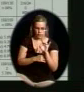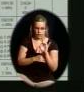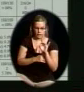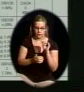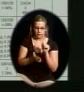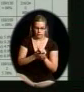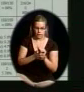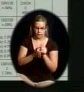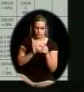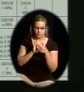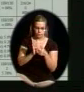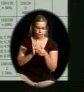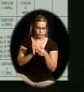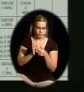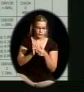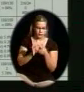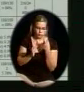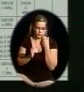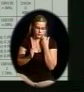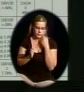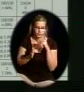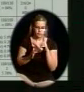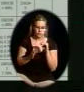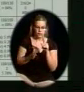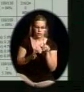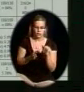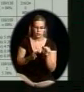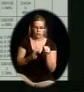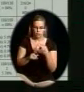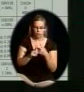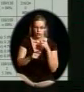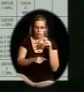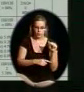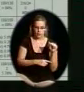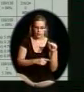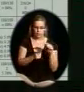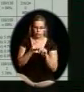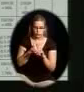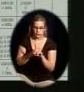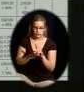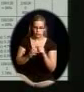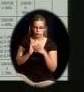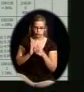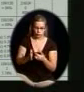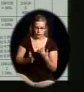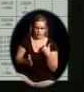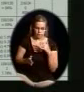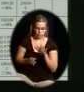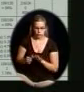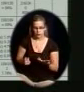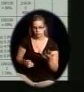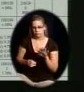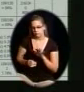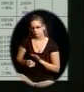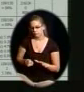that highlights the recent data from A to D, showing that we have approximately